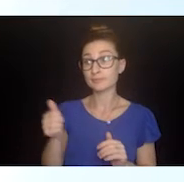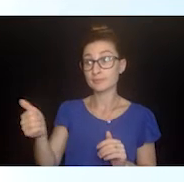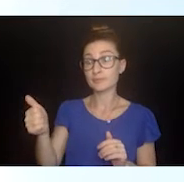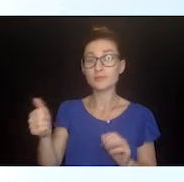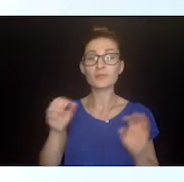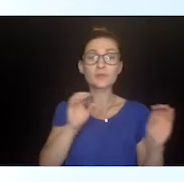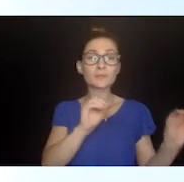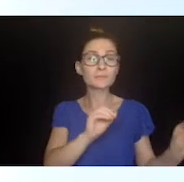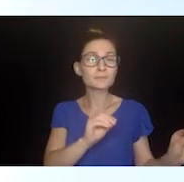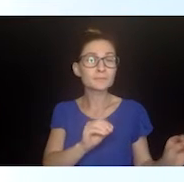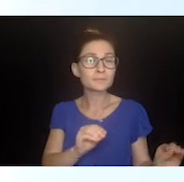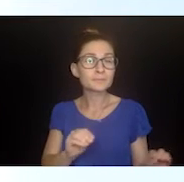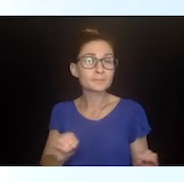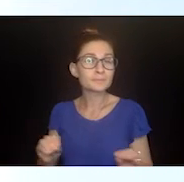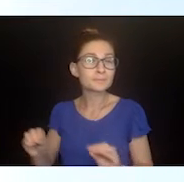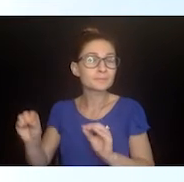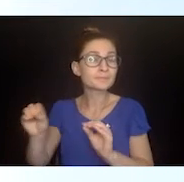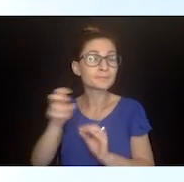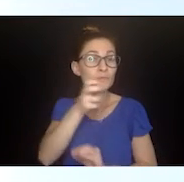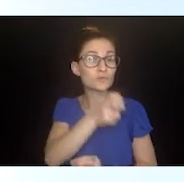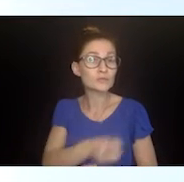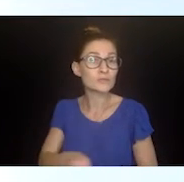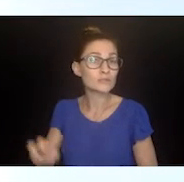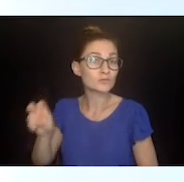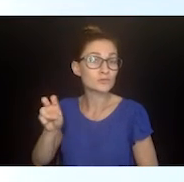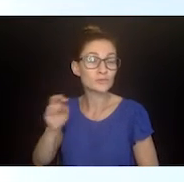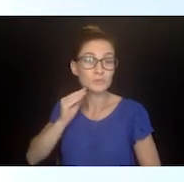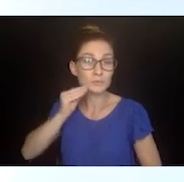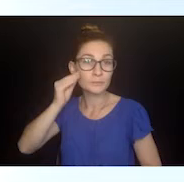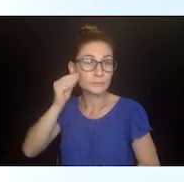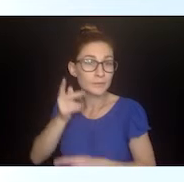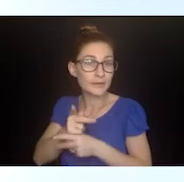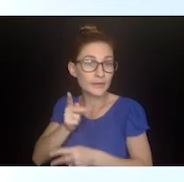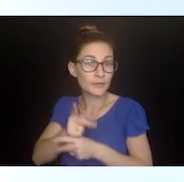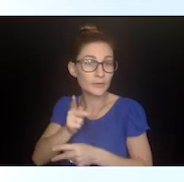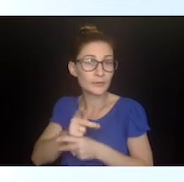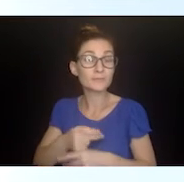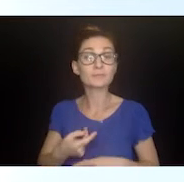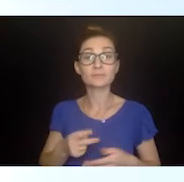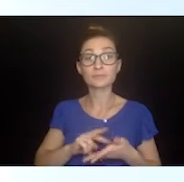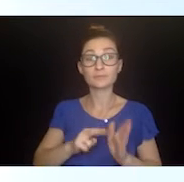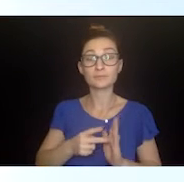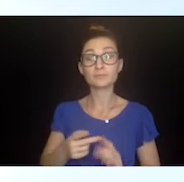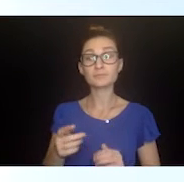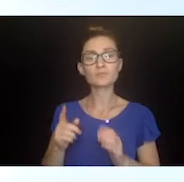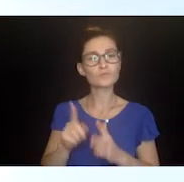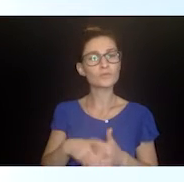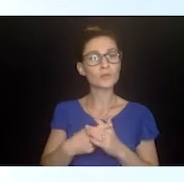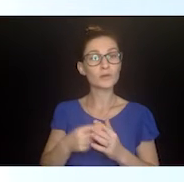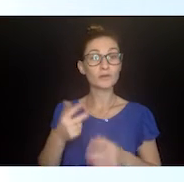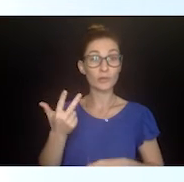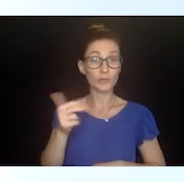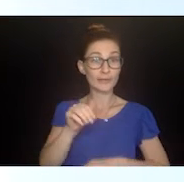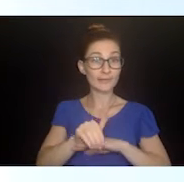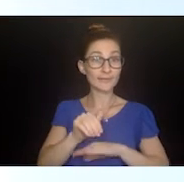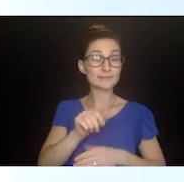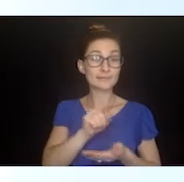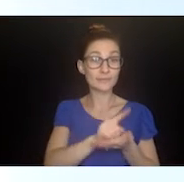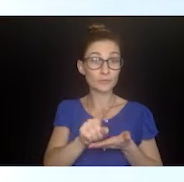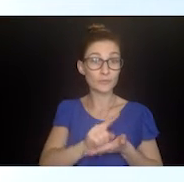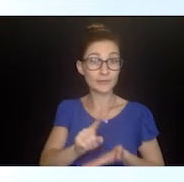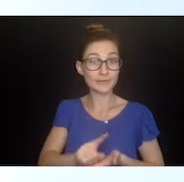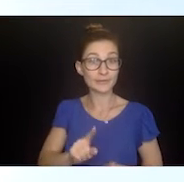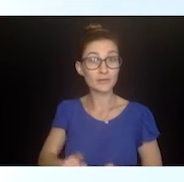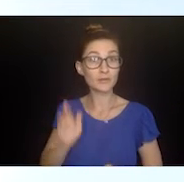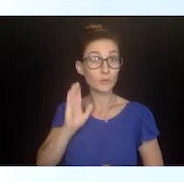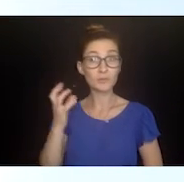move into residential care. Now, what that meant was initially he would spend 3 nights away from me a